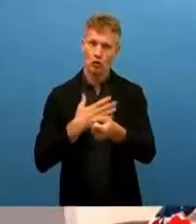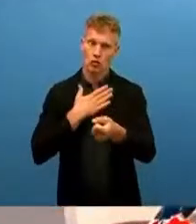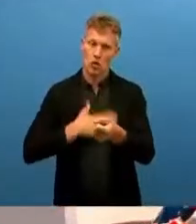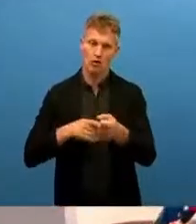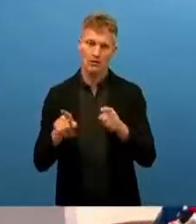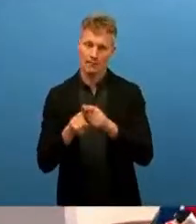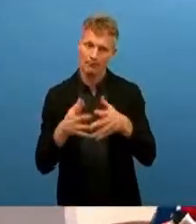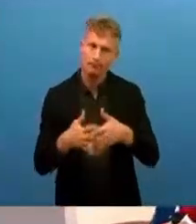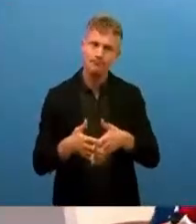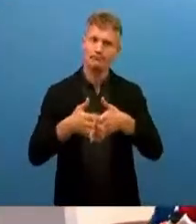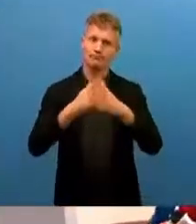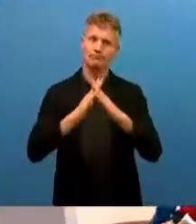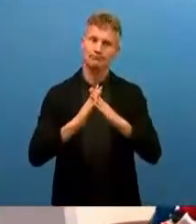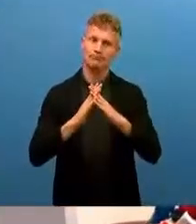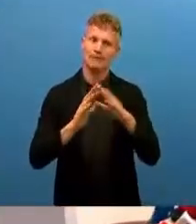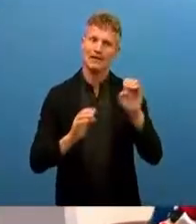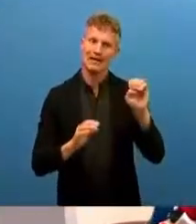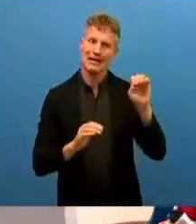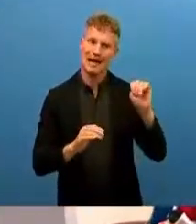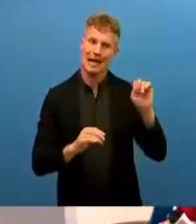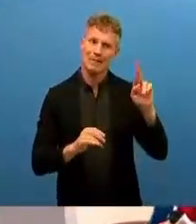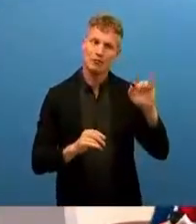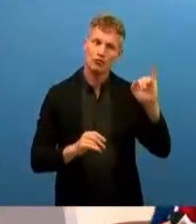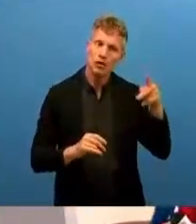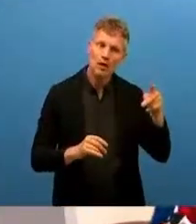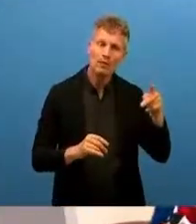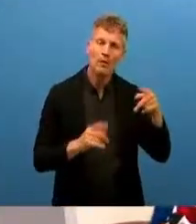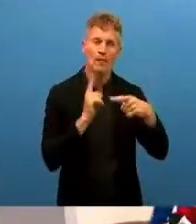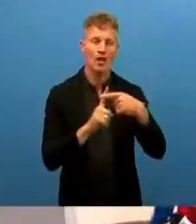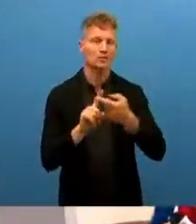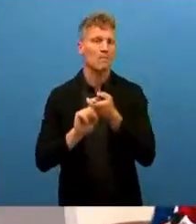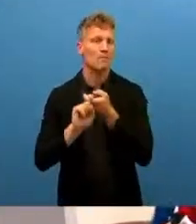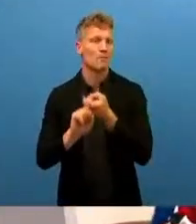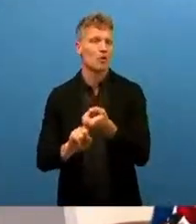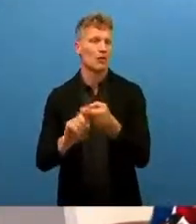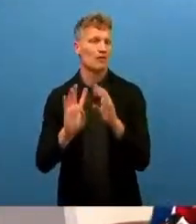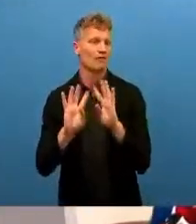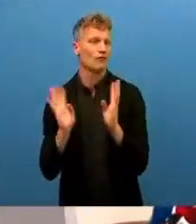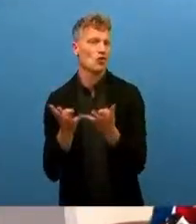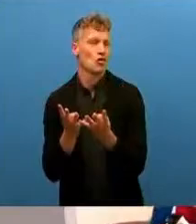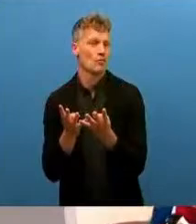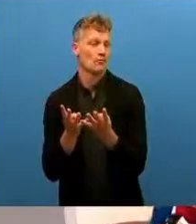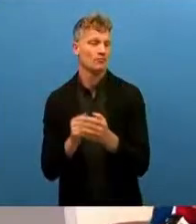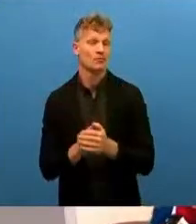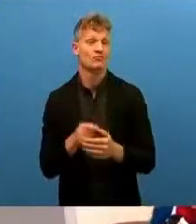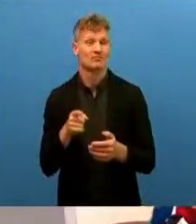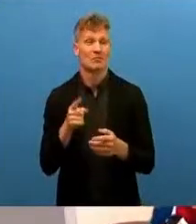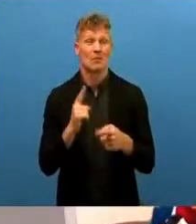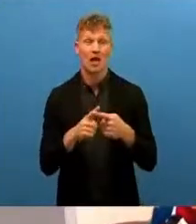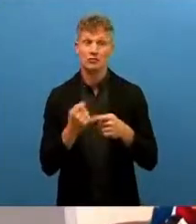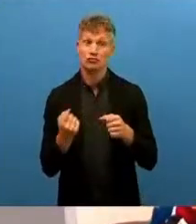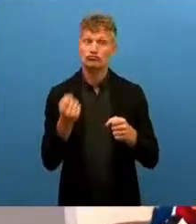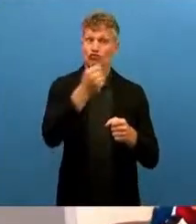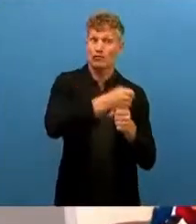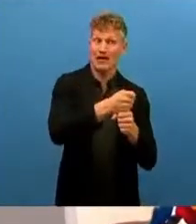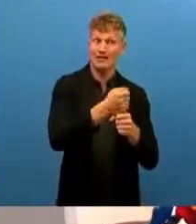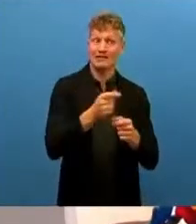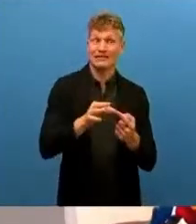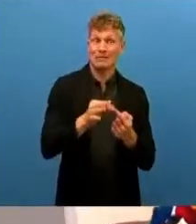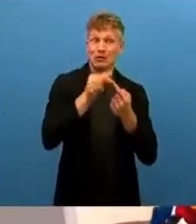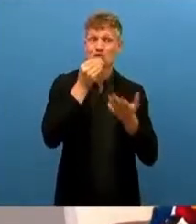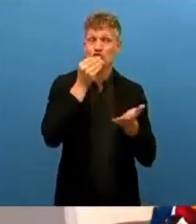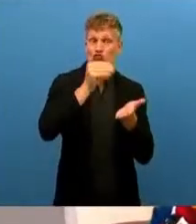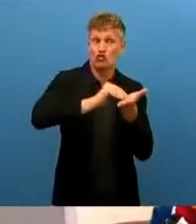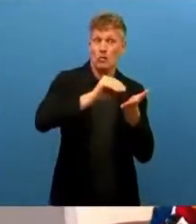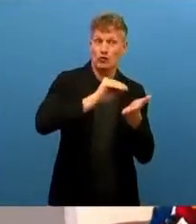creation of EMRIP, and creation of the mandate of the Special Rapporteur on the Rights of Indigenous